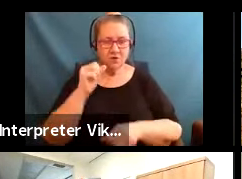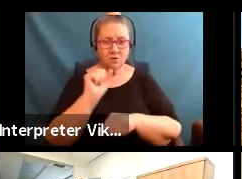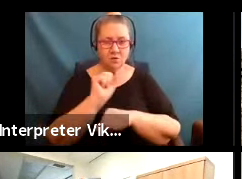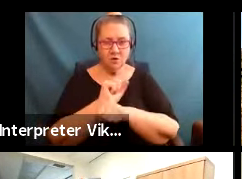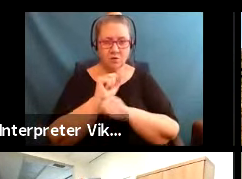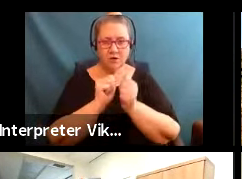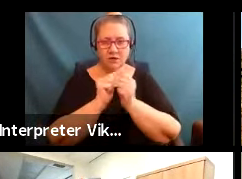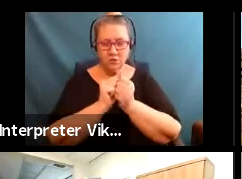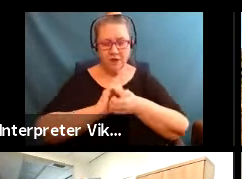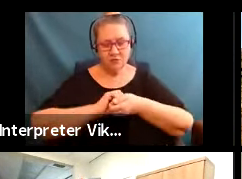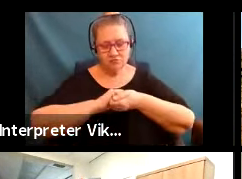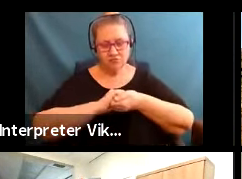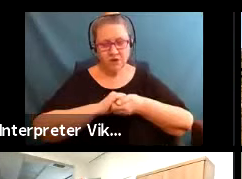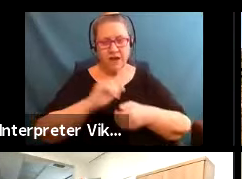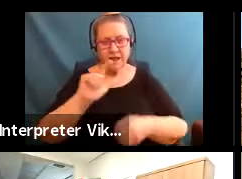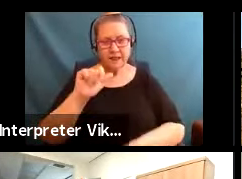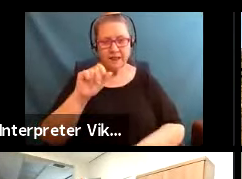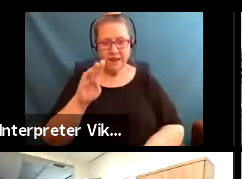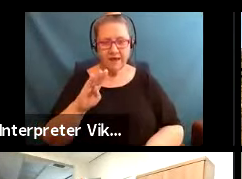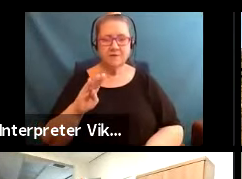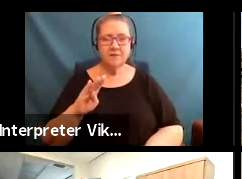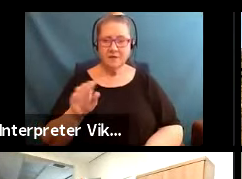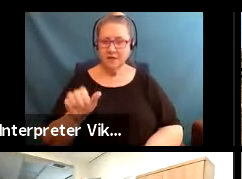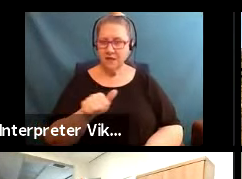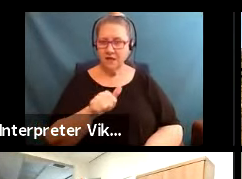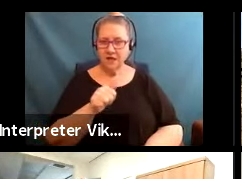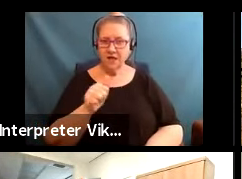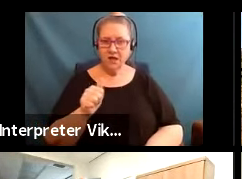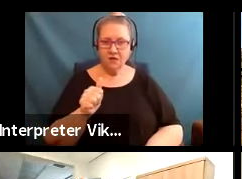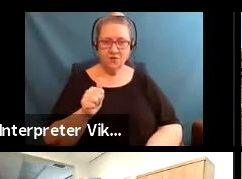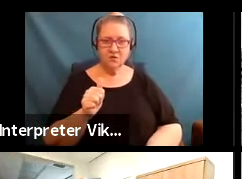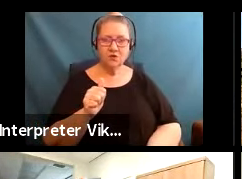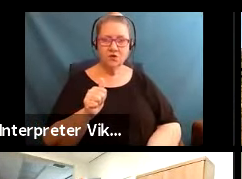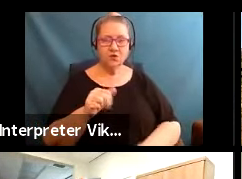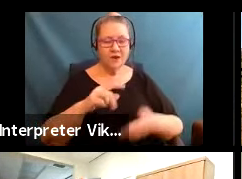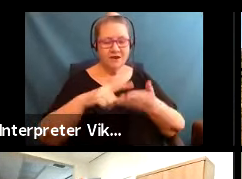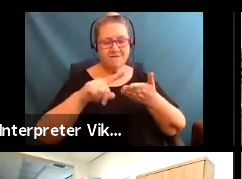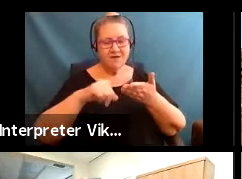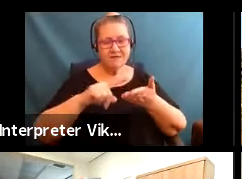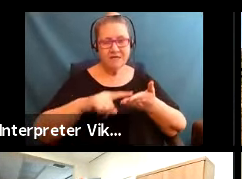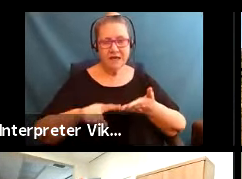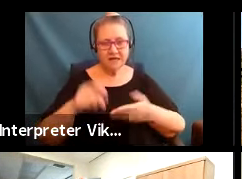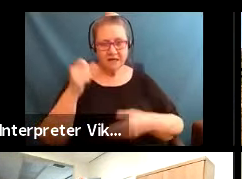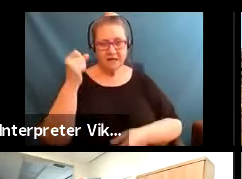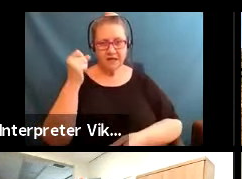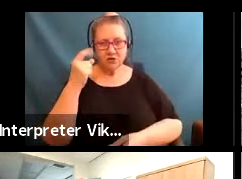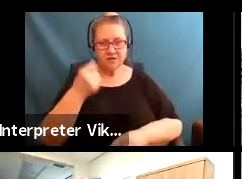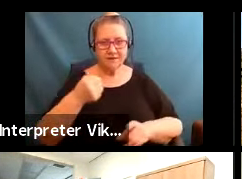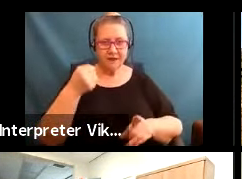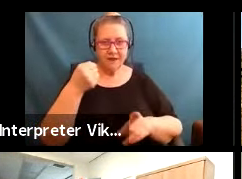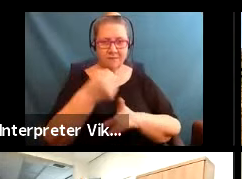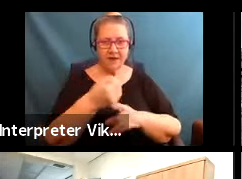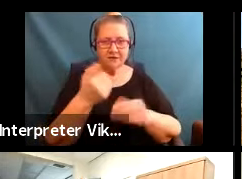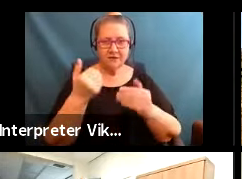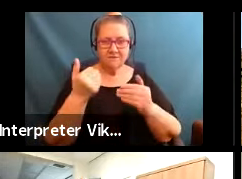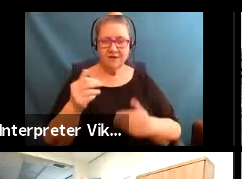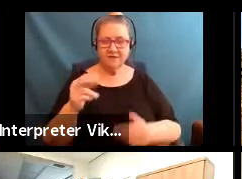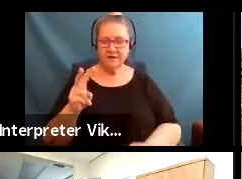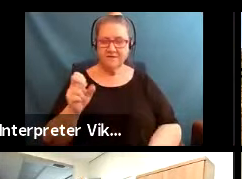partners, the CDC, our local health departments, and others to investigate this and understand the impact of this variant.